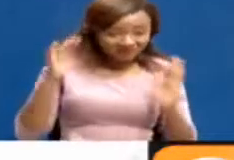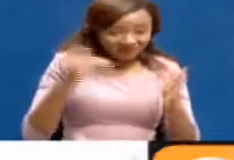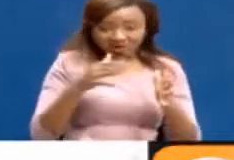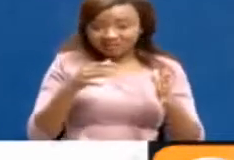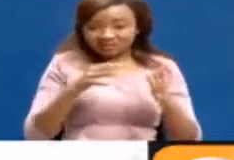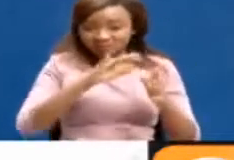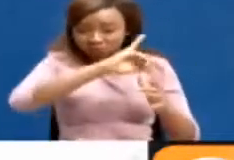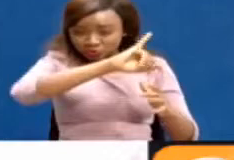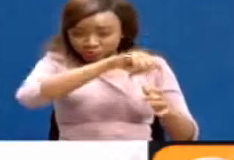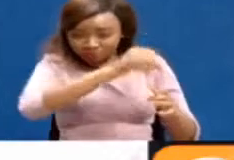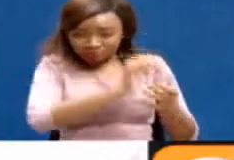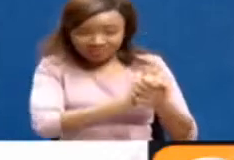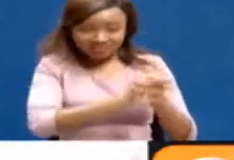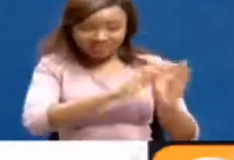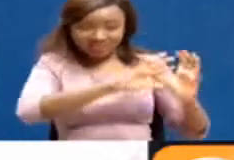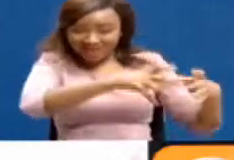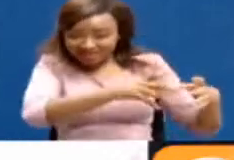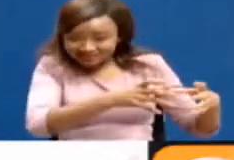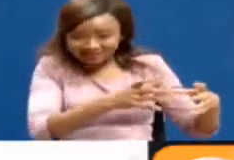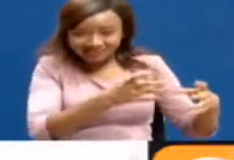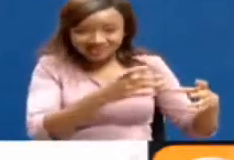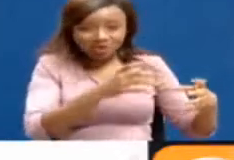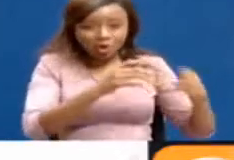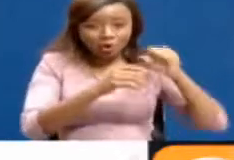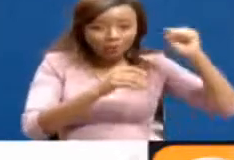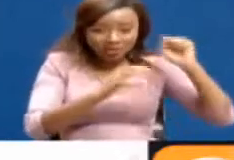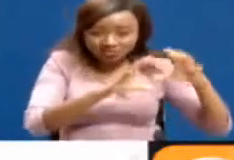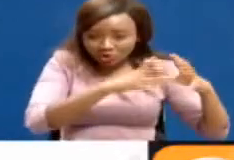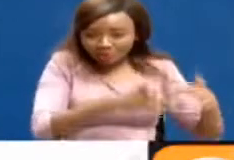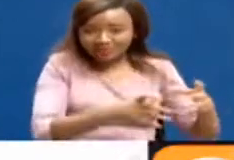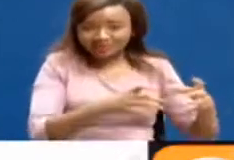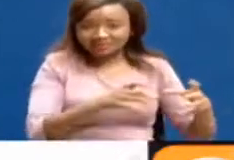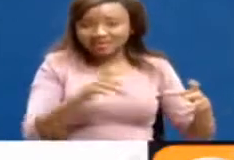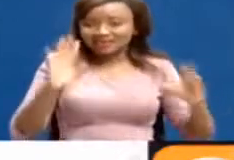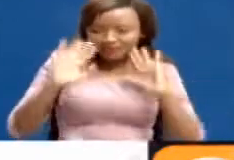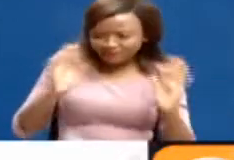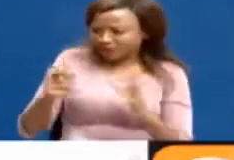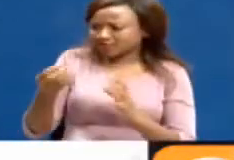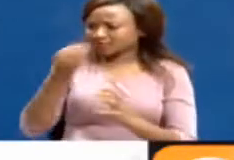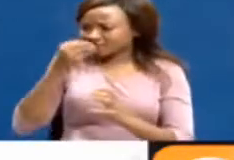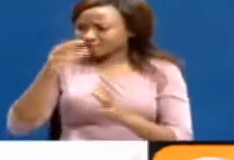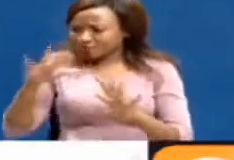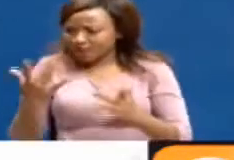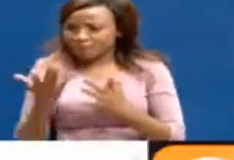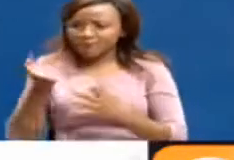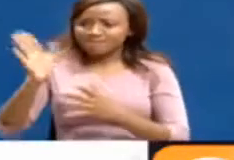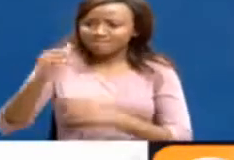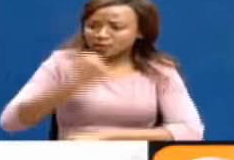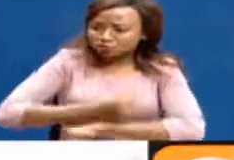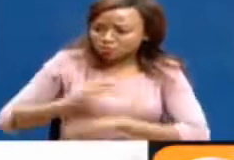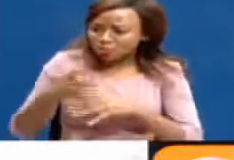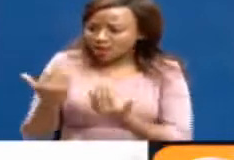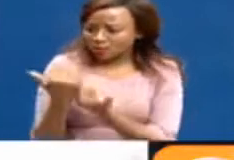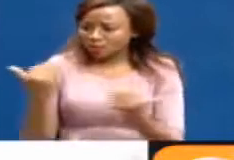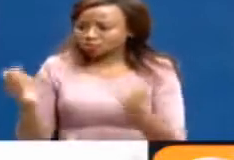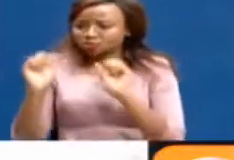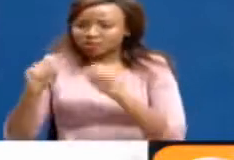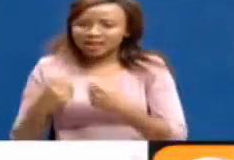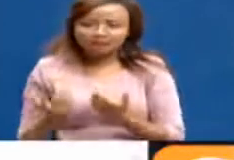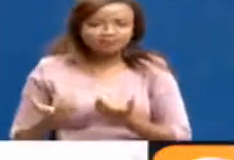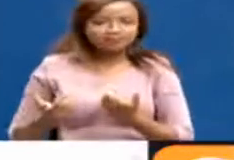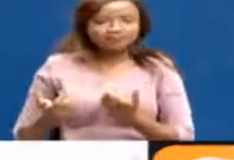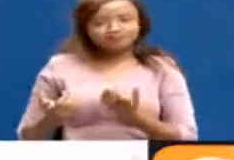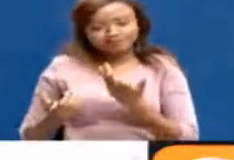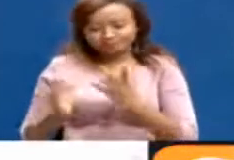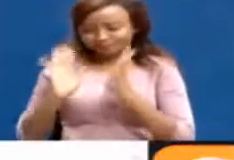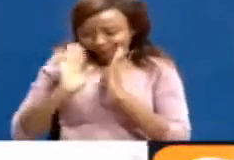or do they care about where the next meal is going to come from, or do they care about how their kids are going to go to school when we get back, to normal functioning? That